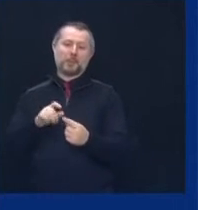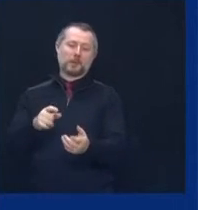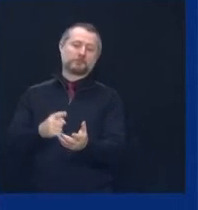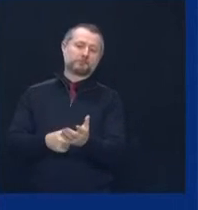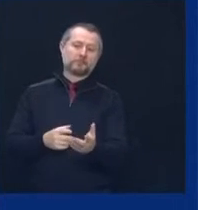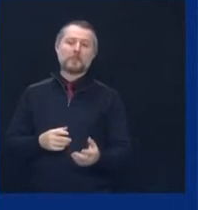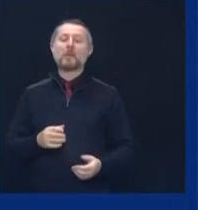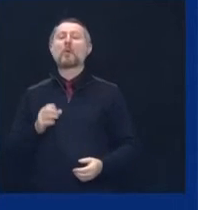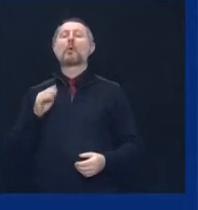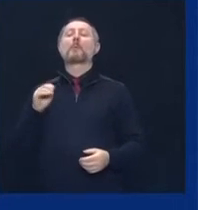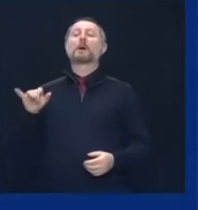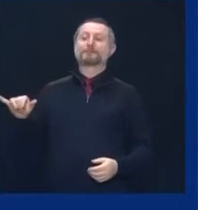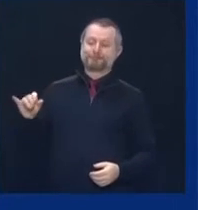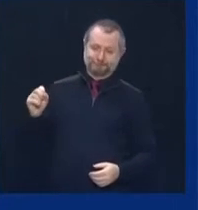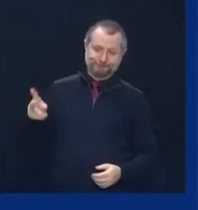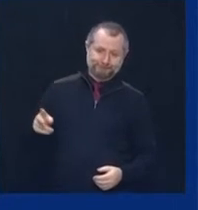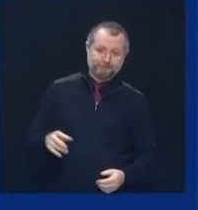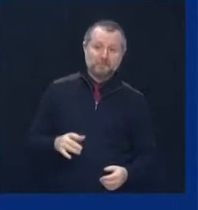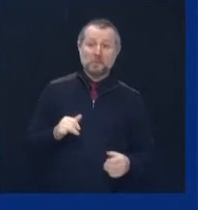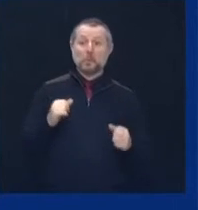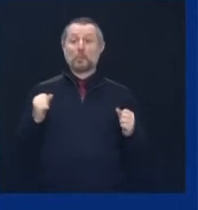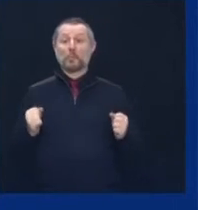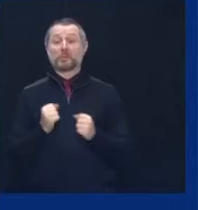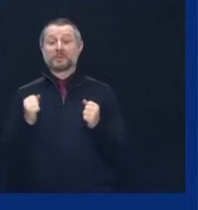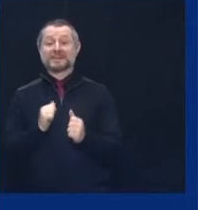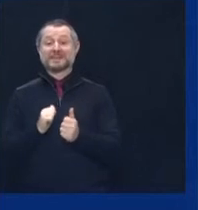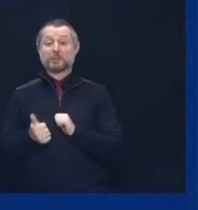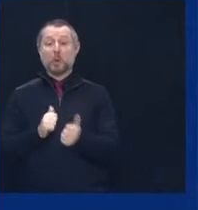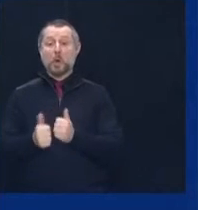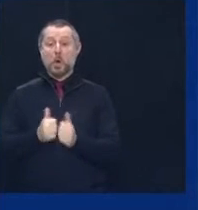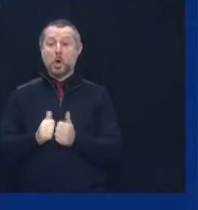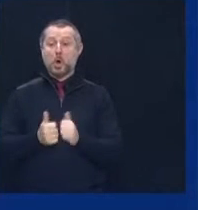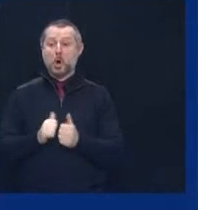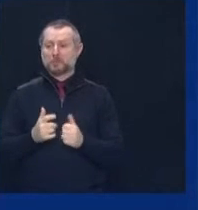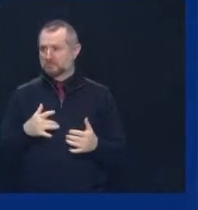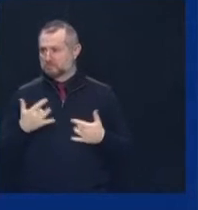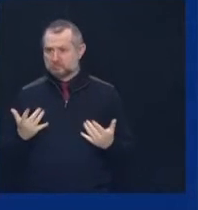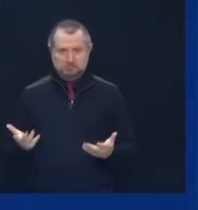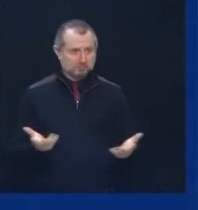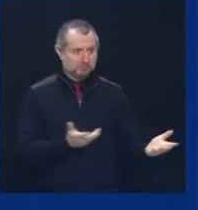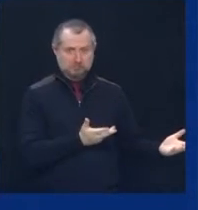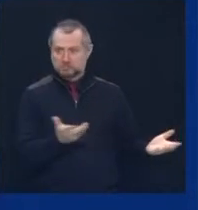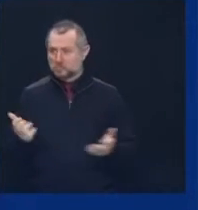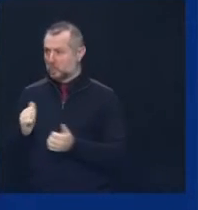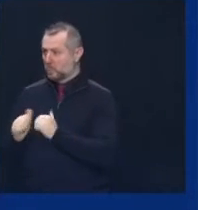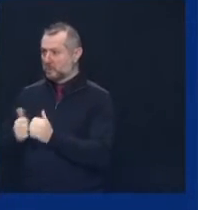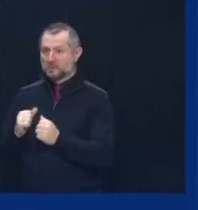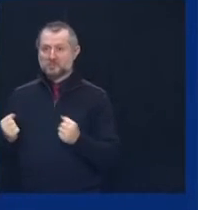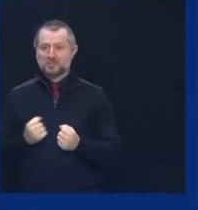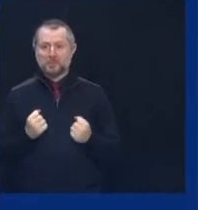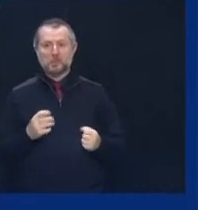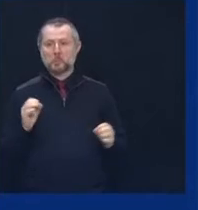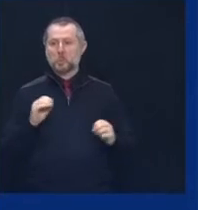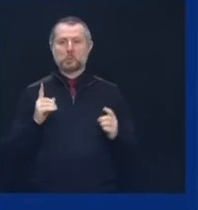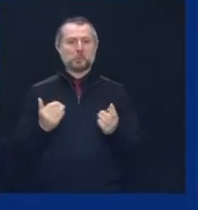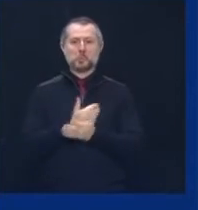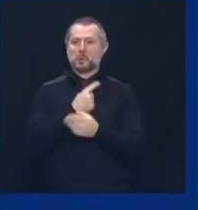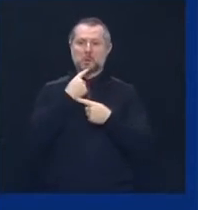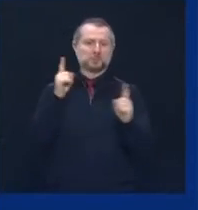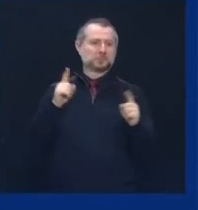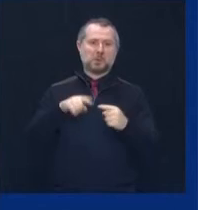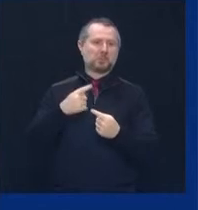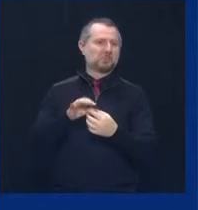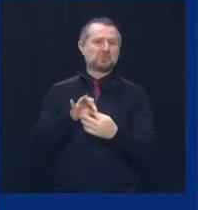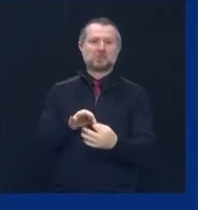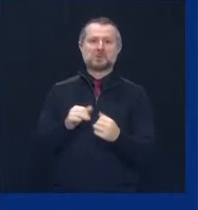Robert, anything new on winter sports, Michael asked? On the sports? No, there's nothing new on the sports guidance. I mean, as the numbers